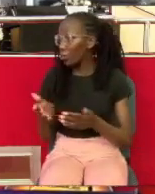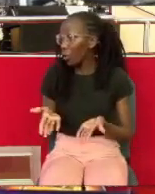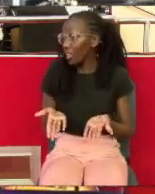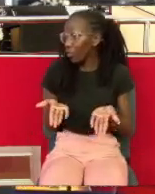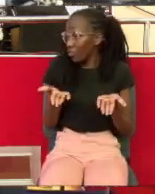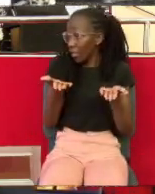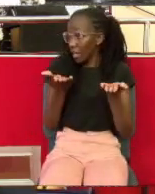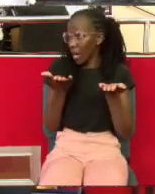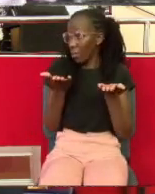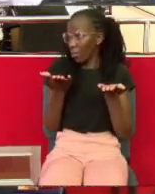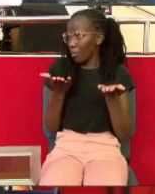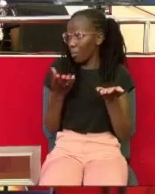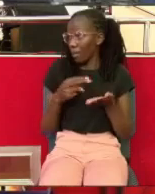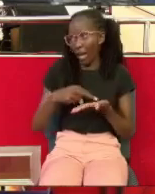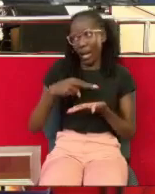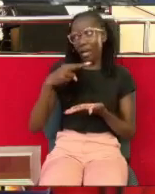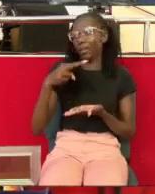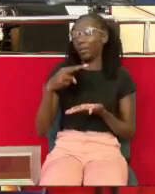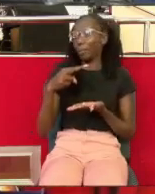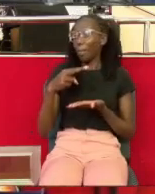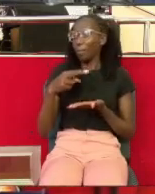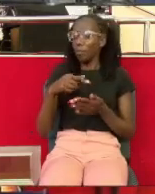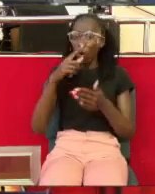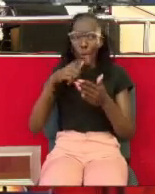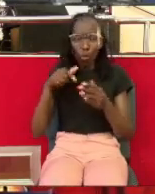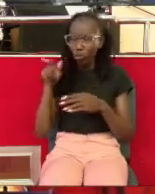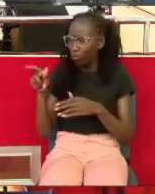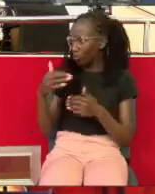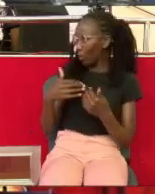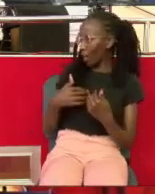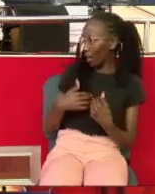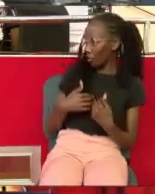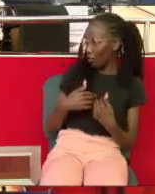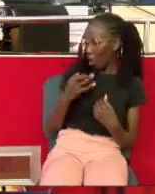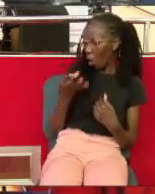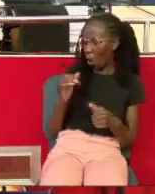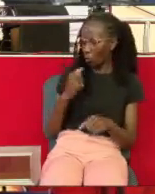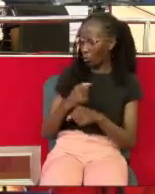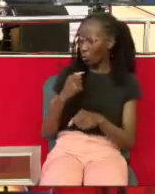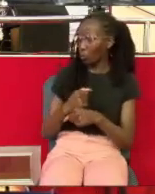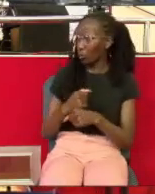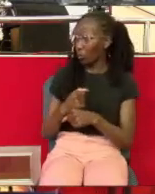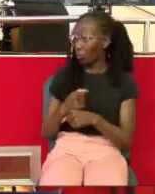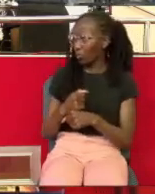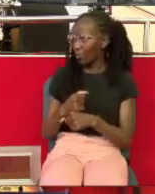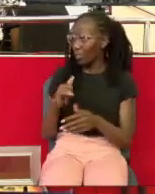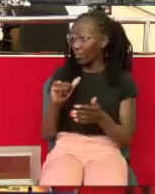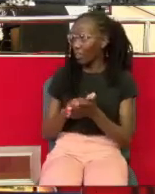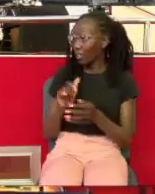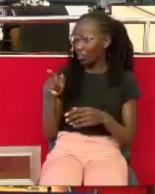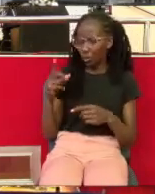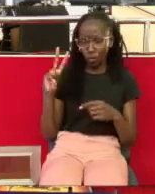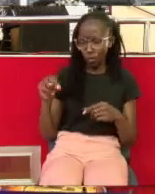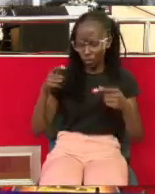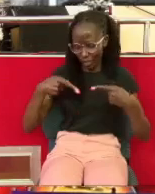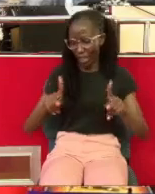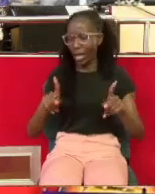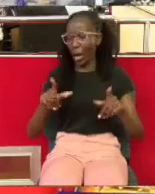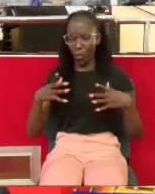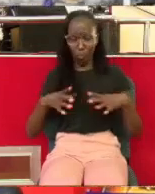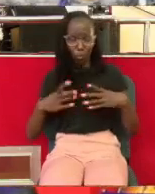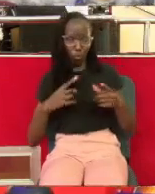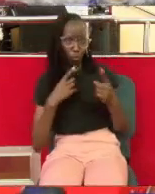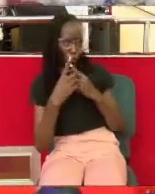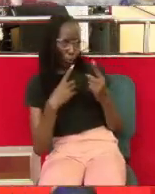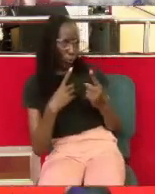Ambaye inafanya usababike kuweza kuinuliwa zaidi. What is it that you would have done? Ni nini ambayo ungetenda? That you cannot allow people talk. Ambaye huwezi kubali watu